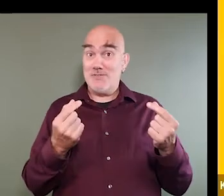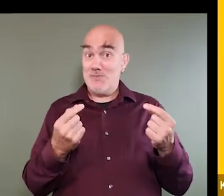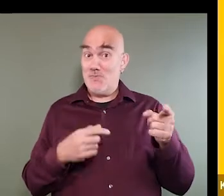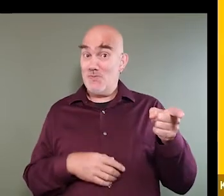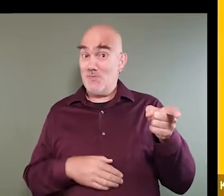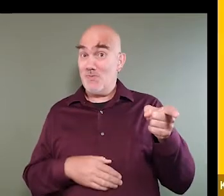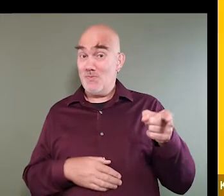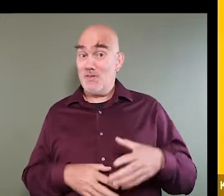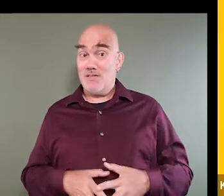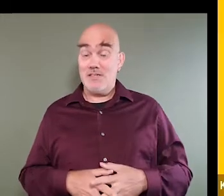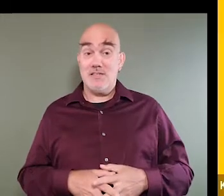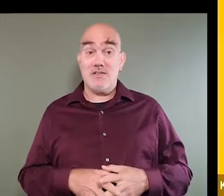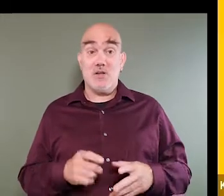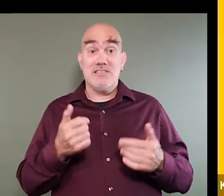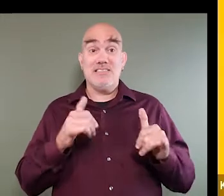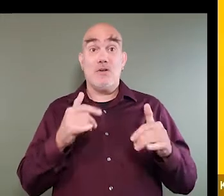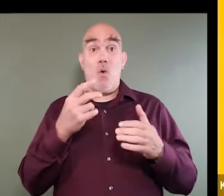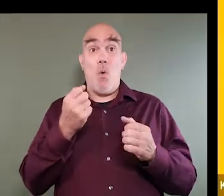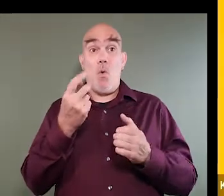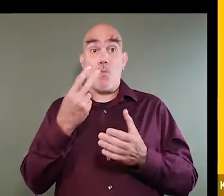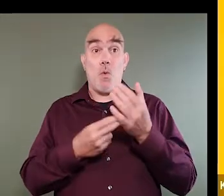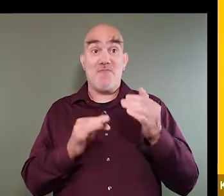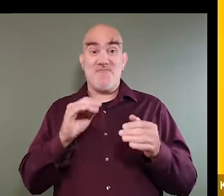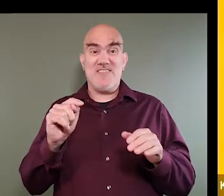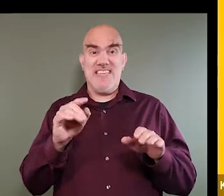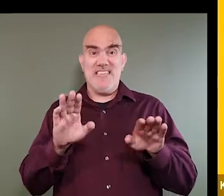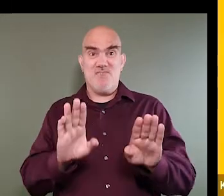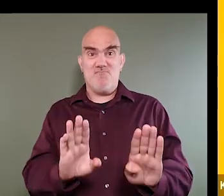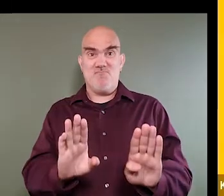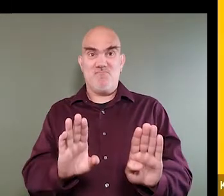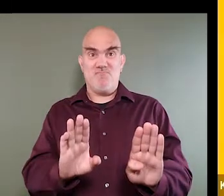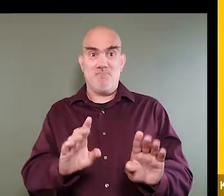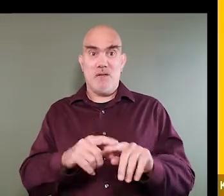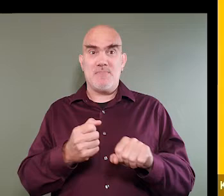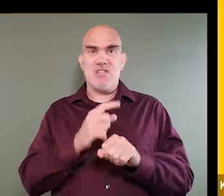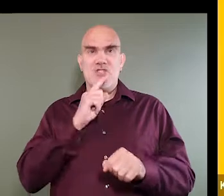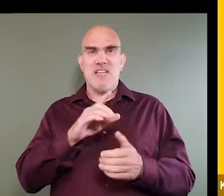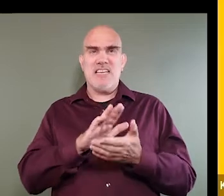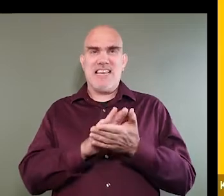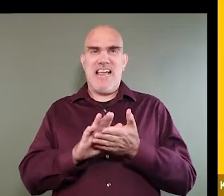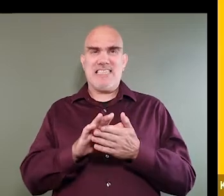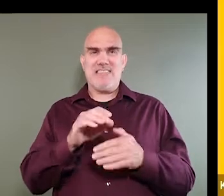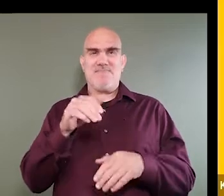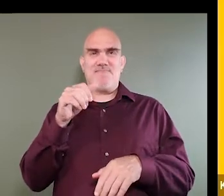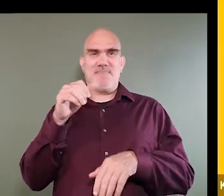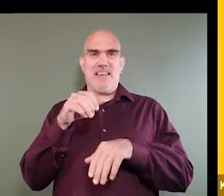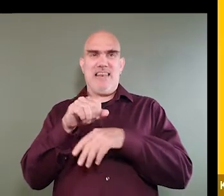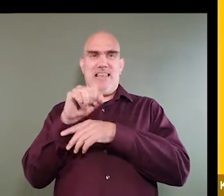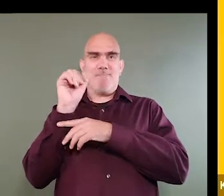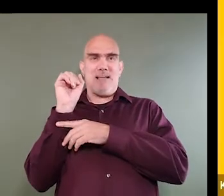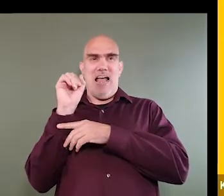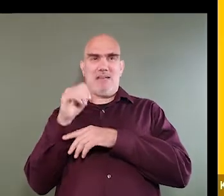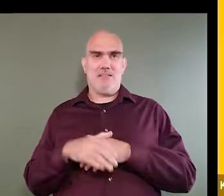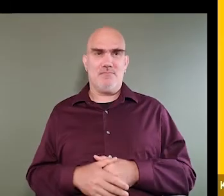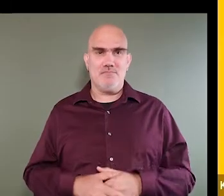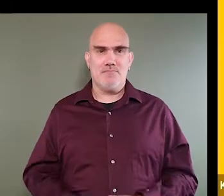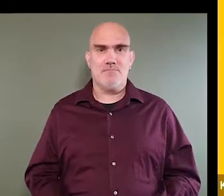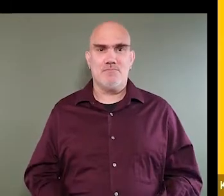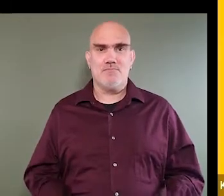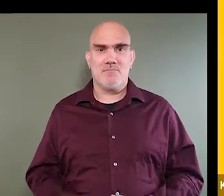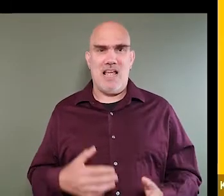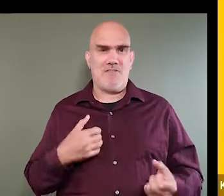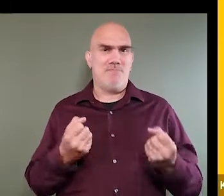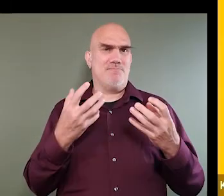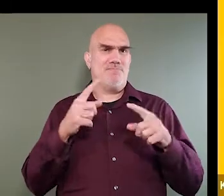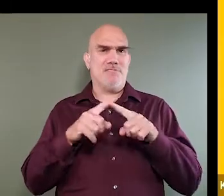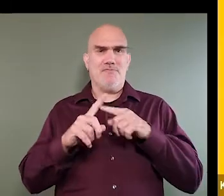do. So you can hold both feet still on the ground, but just make sure you've got that nice lean back. Got multiple